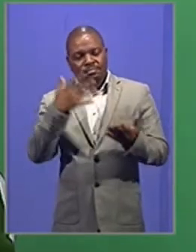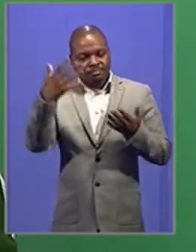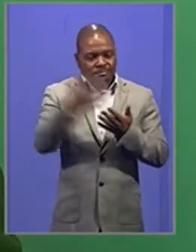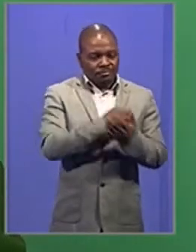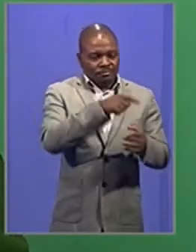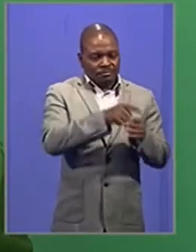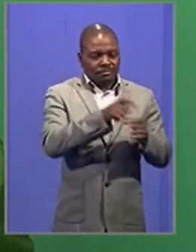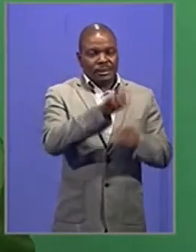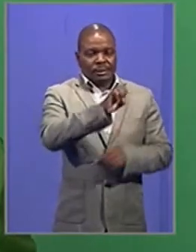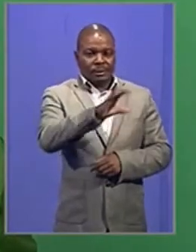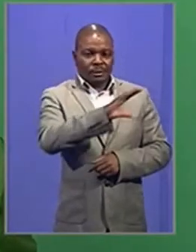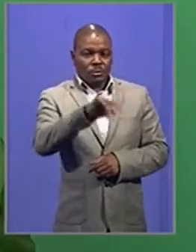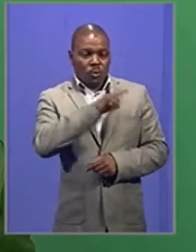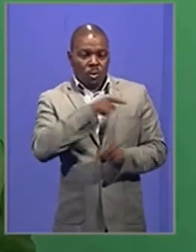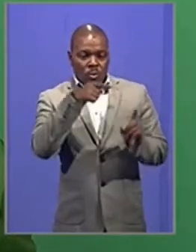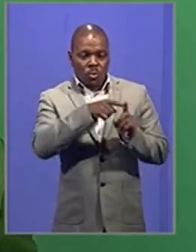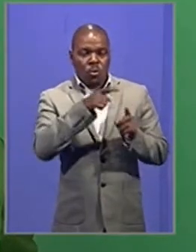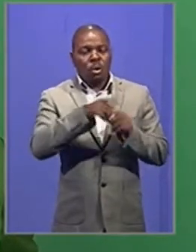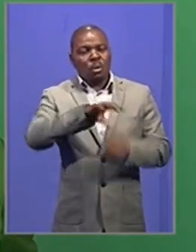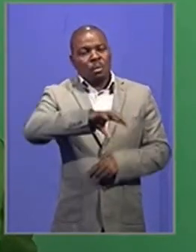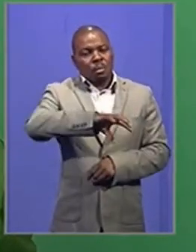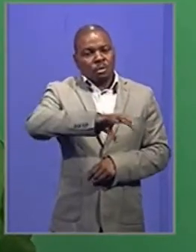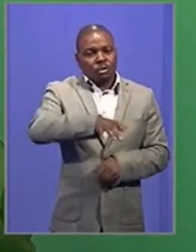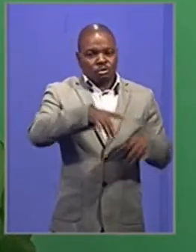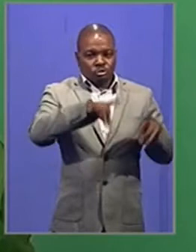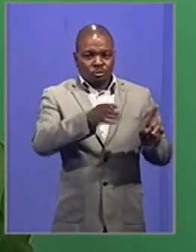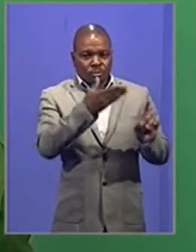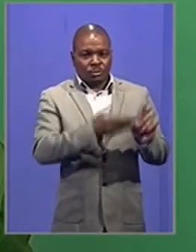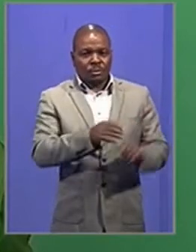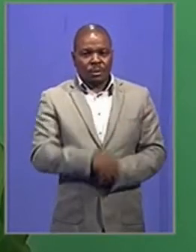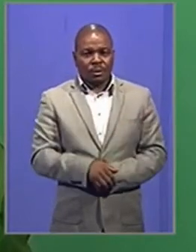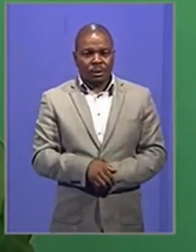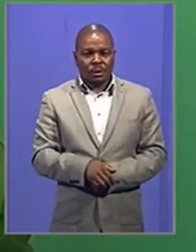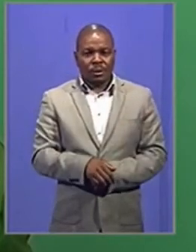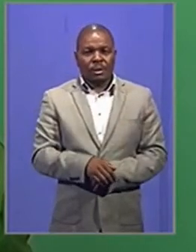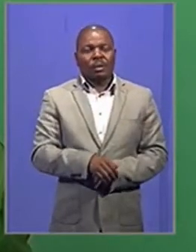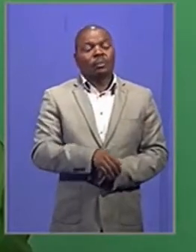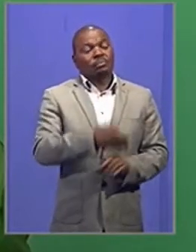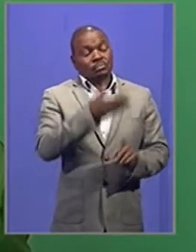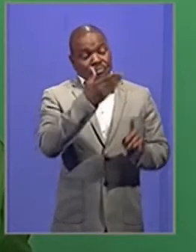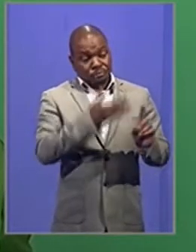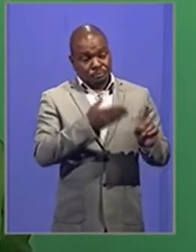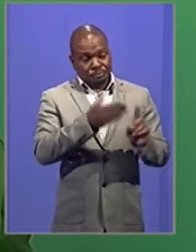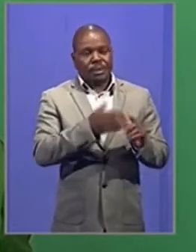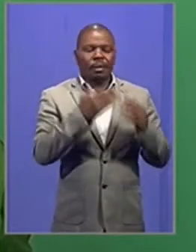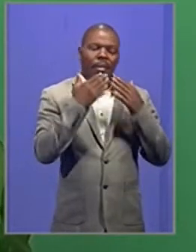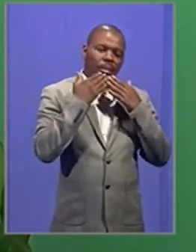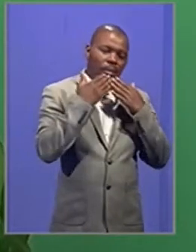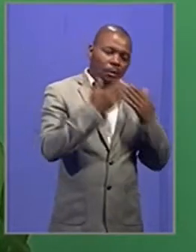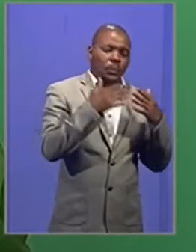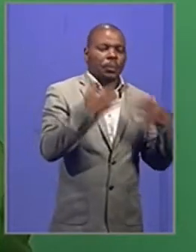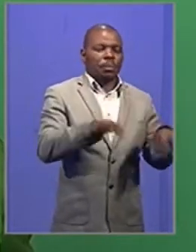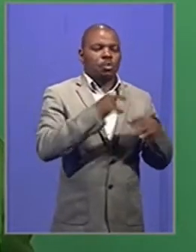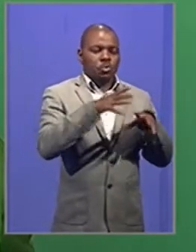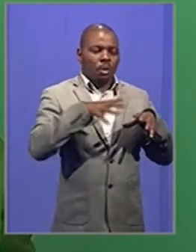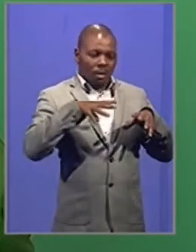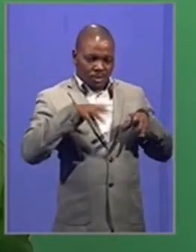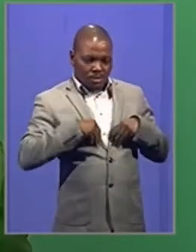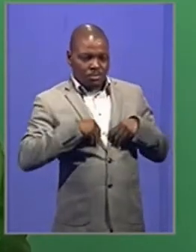him as our provincial lead, chairperson. Athol, thank you so much for really accepting this